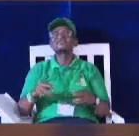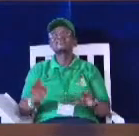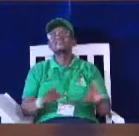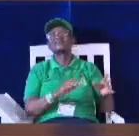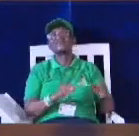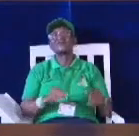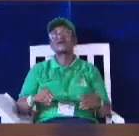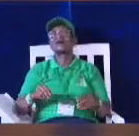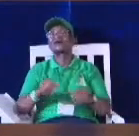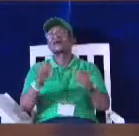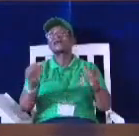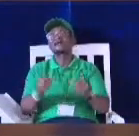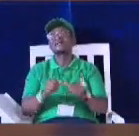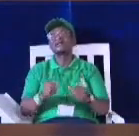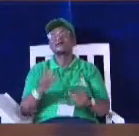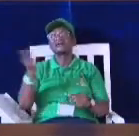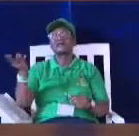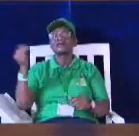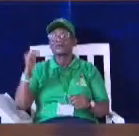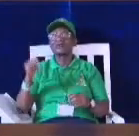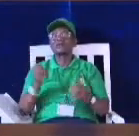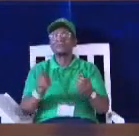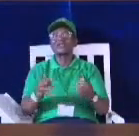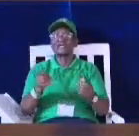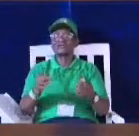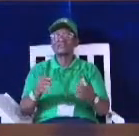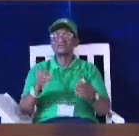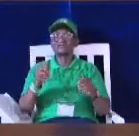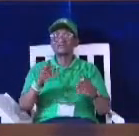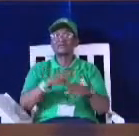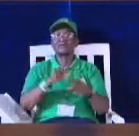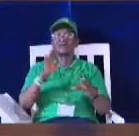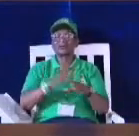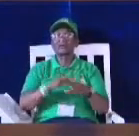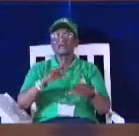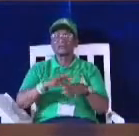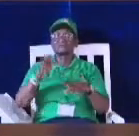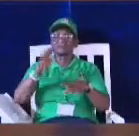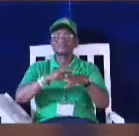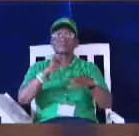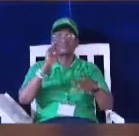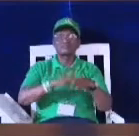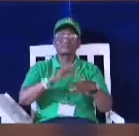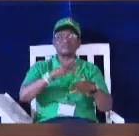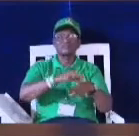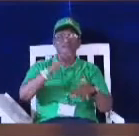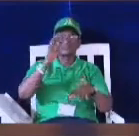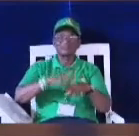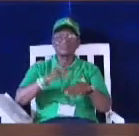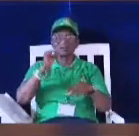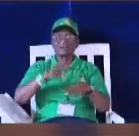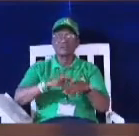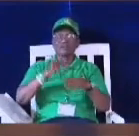there were many mosquitoes. So as they were sleeping,